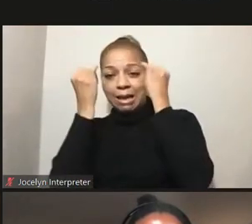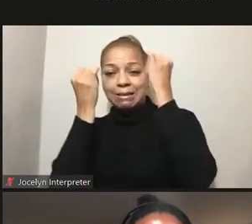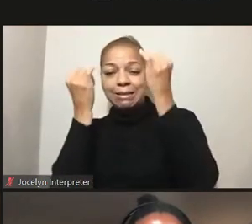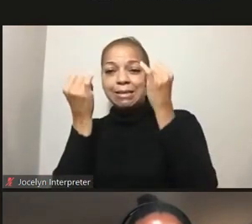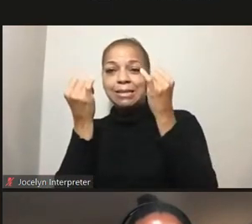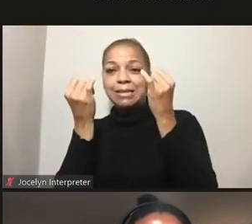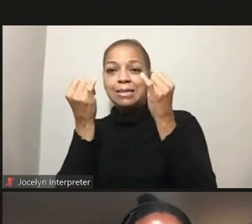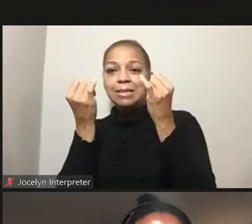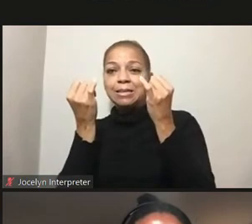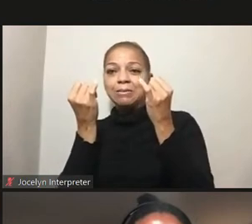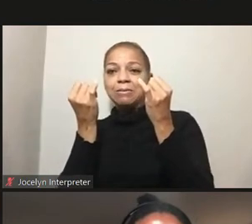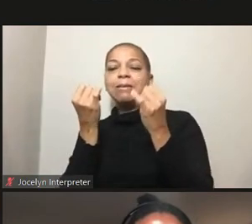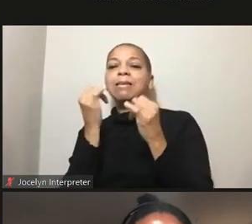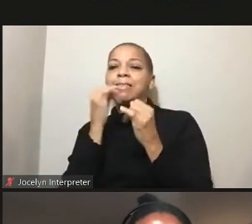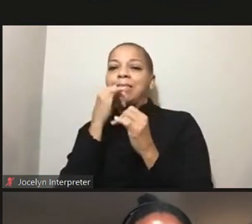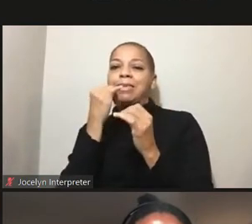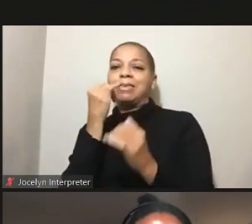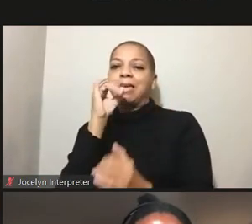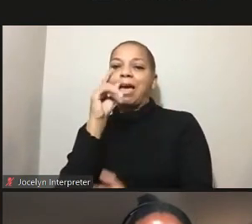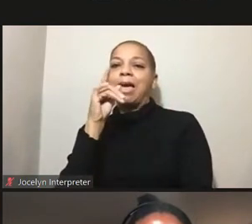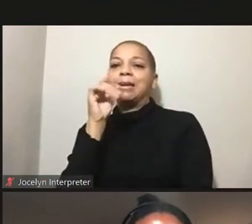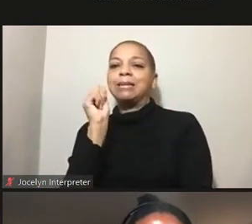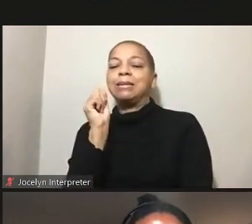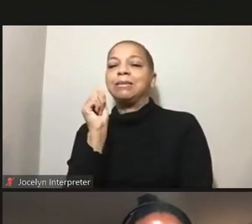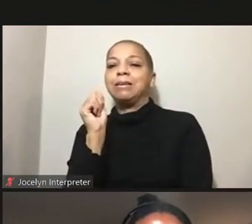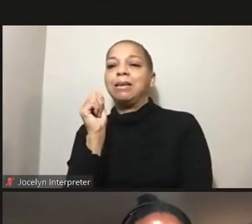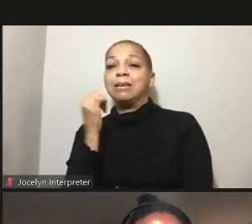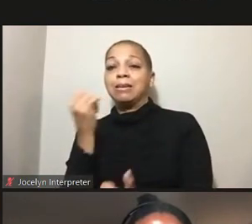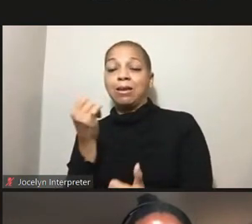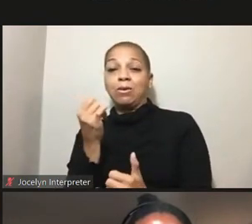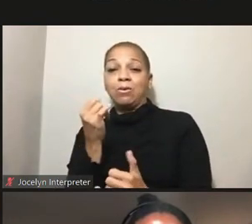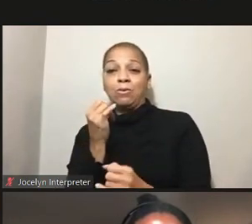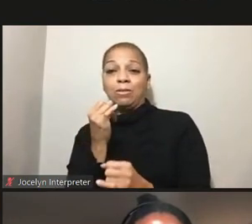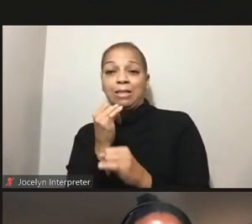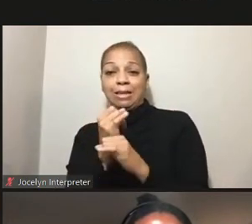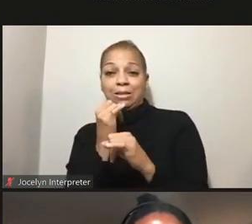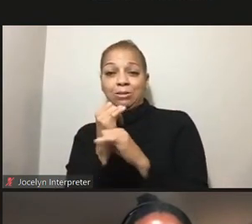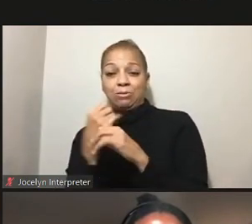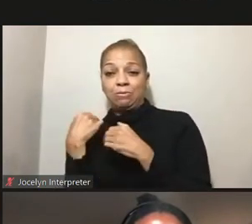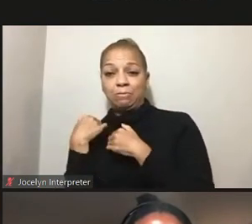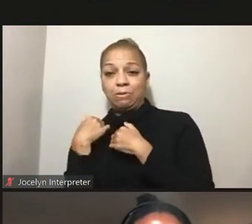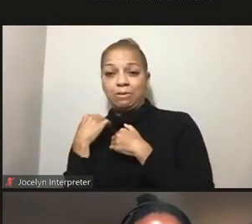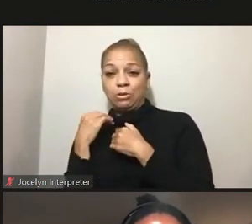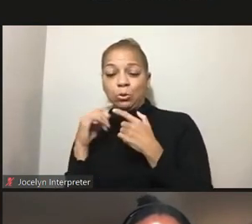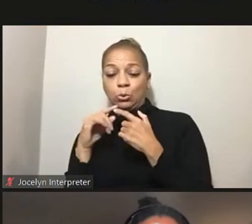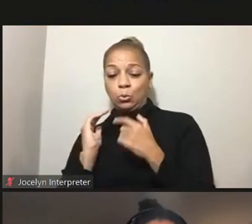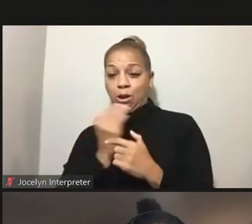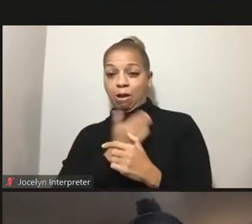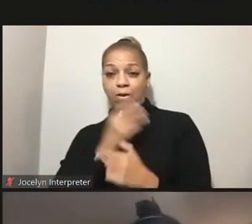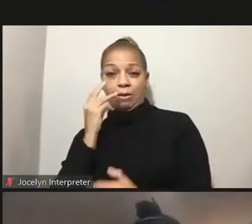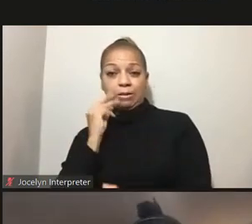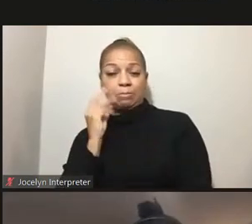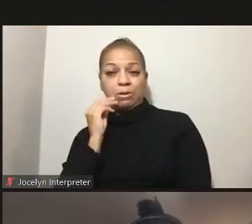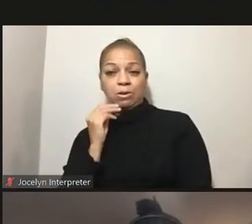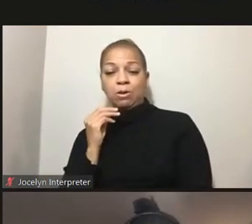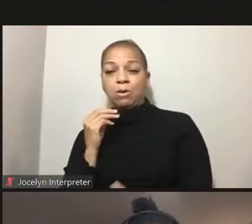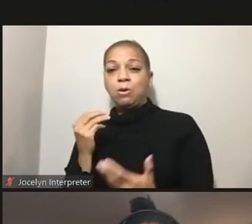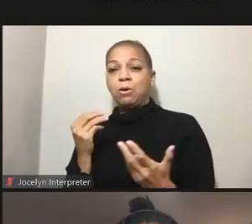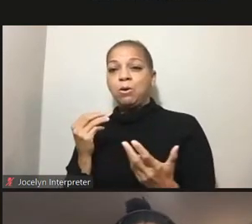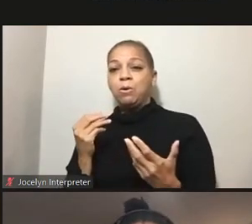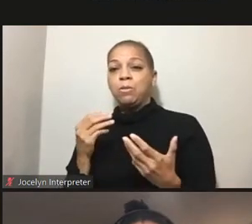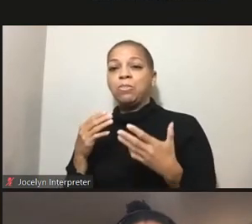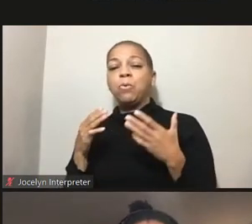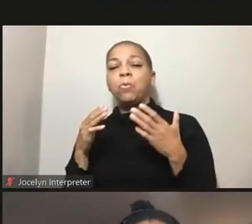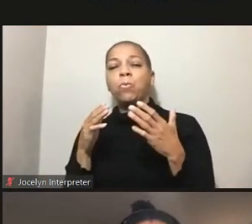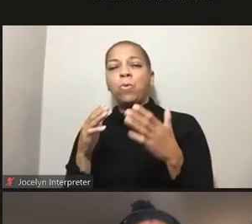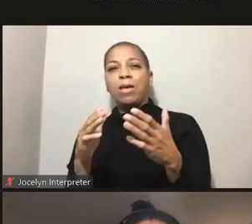the institutional responsibility to our experience and the ways in which, and Kalima, I think you put it so beautifully, the